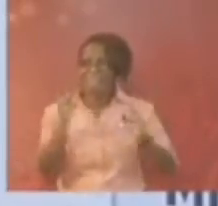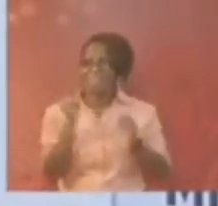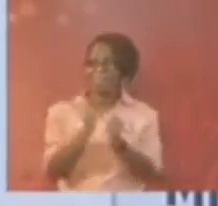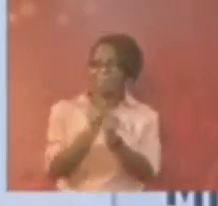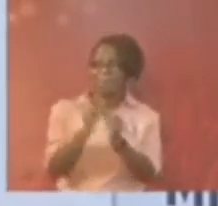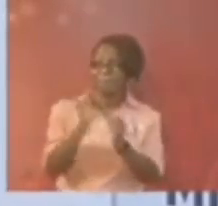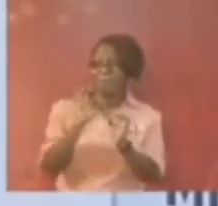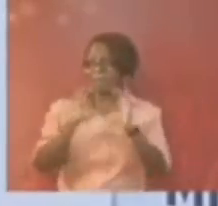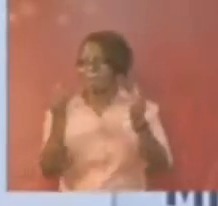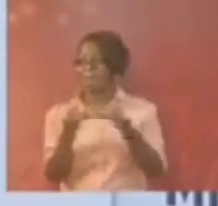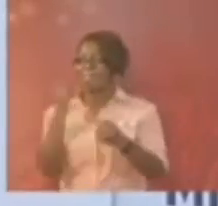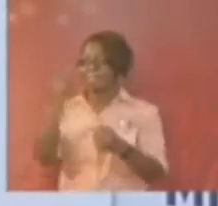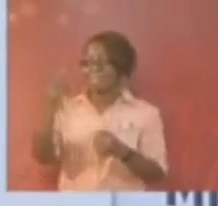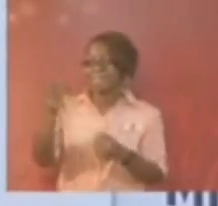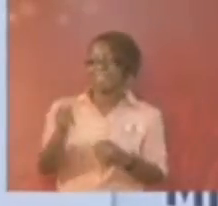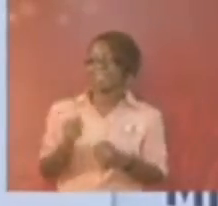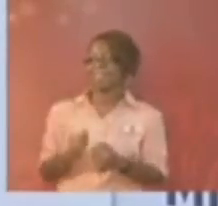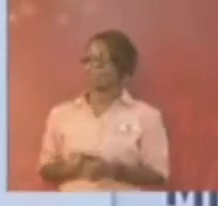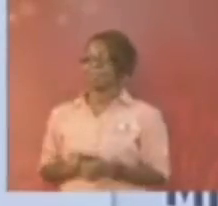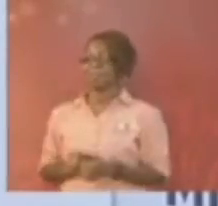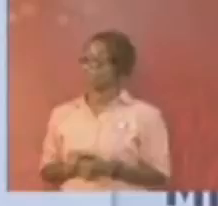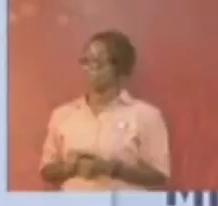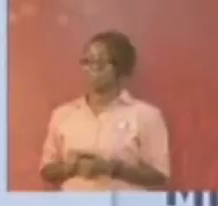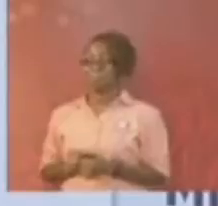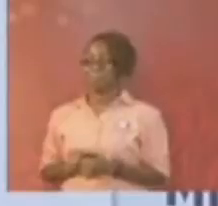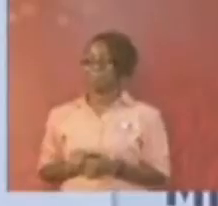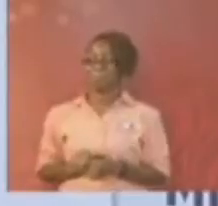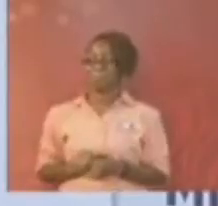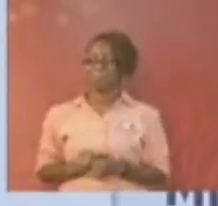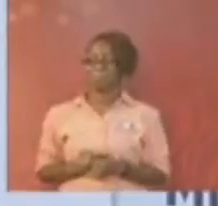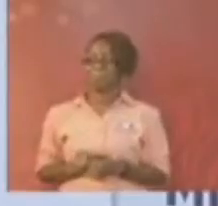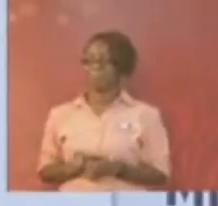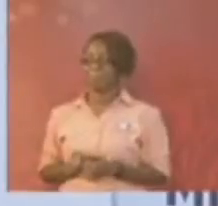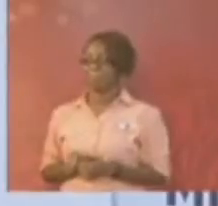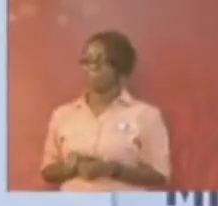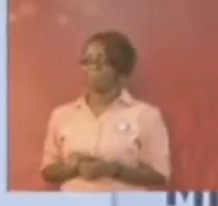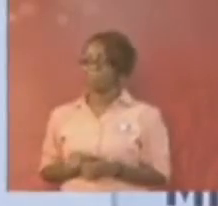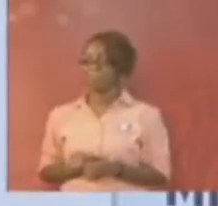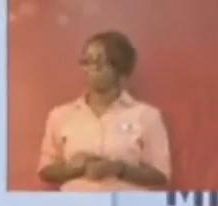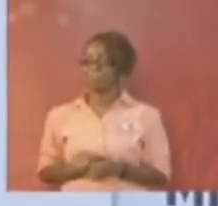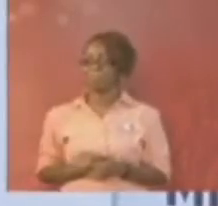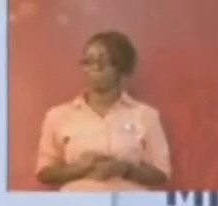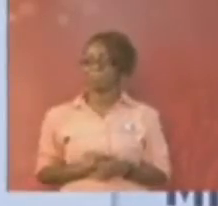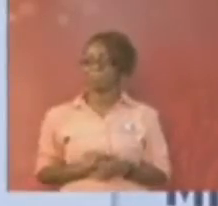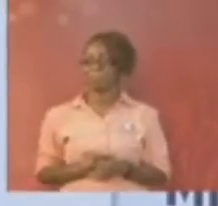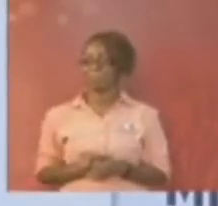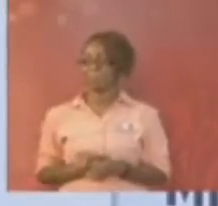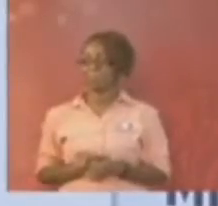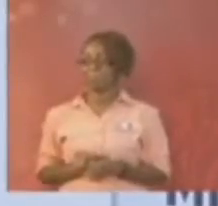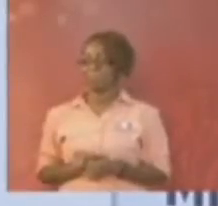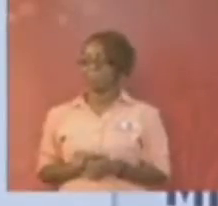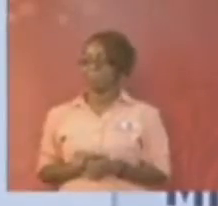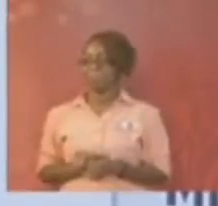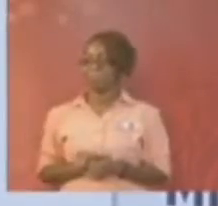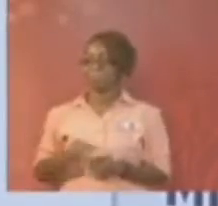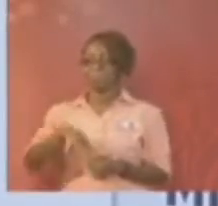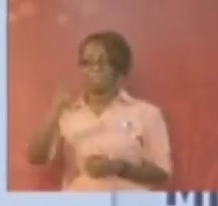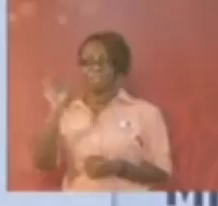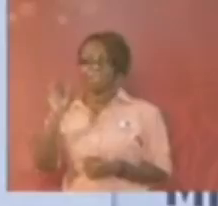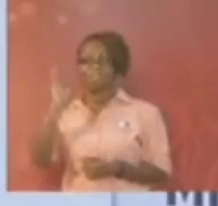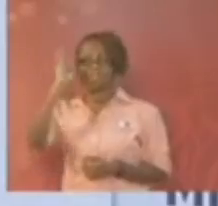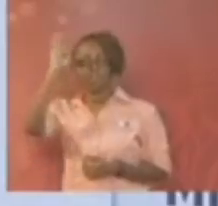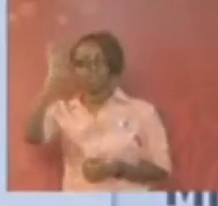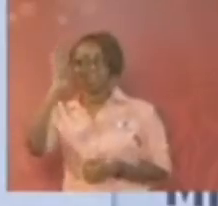live abroad and are in different circumstances. So we can, find those creative ways to do things